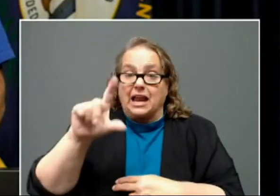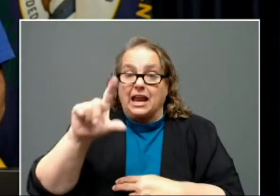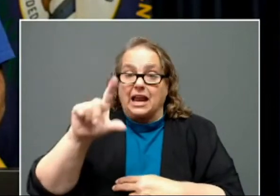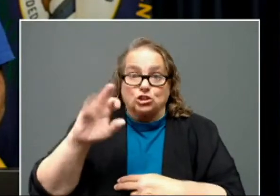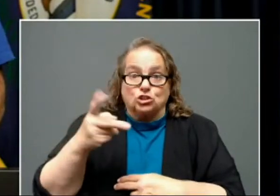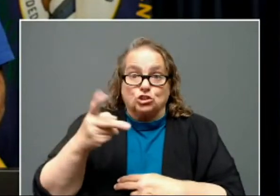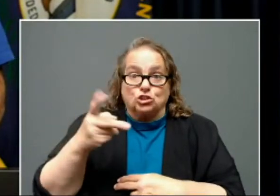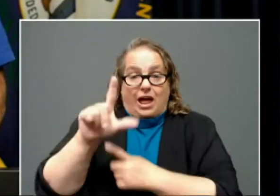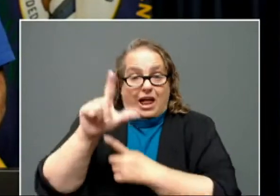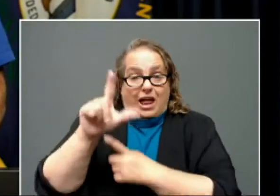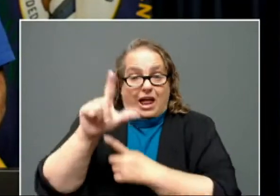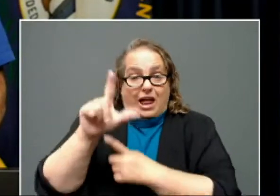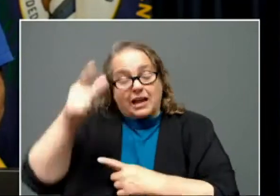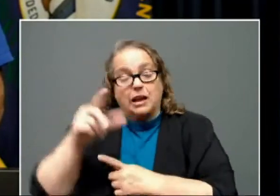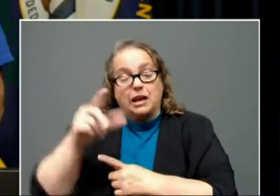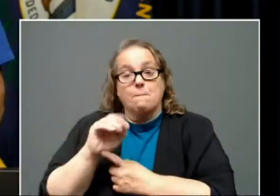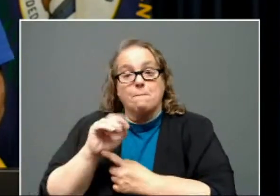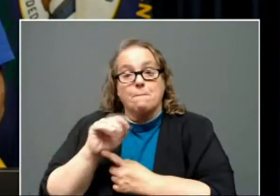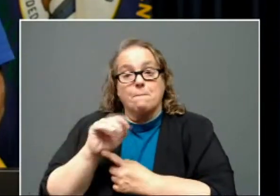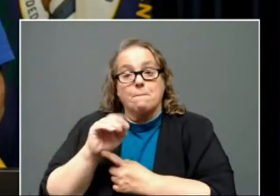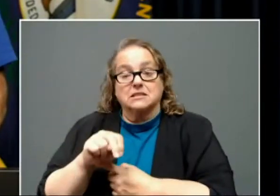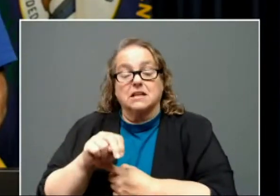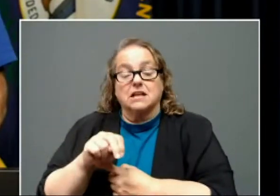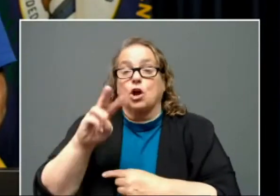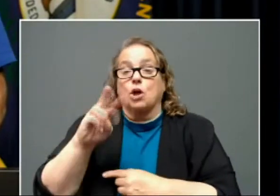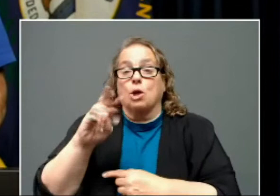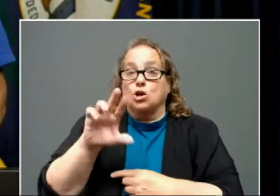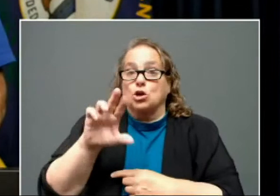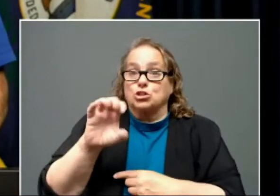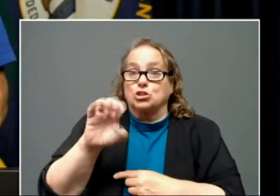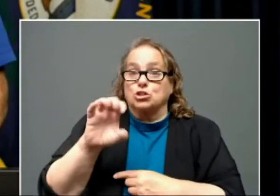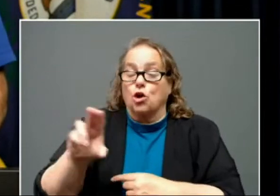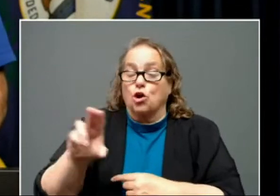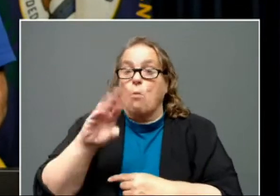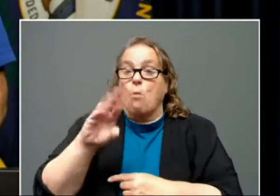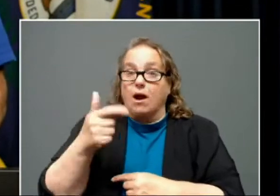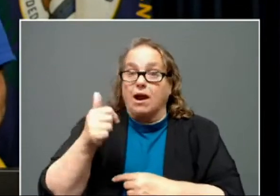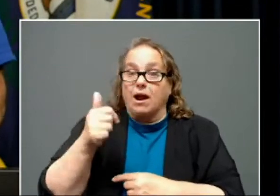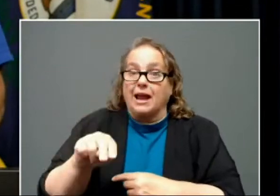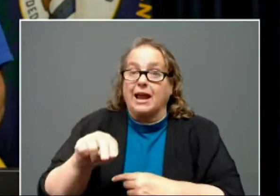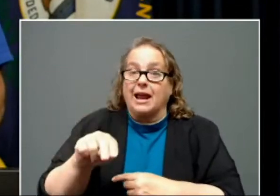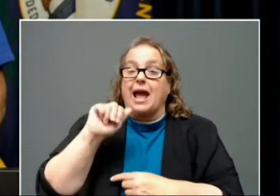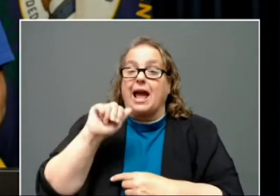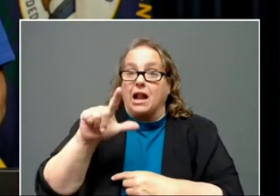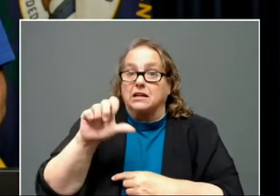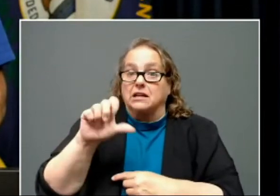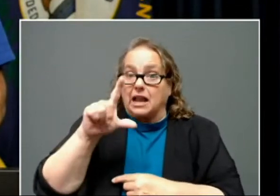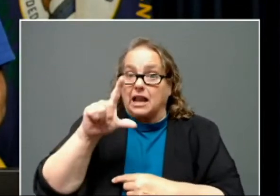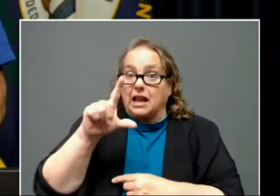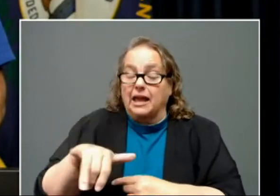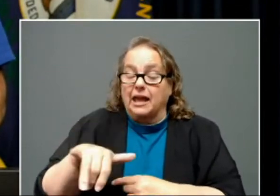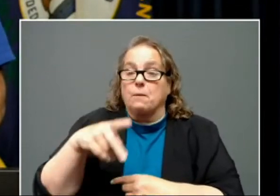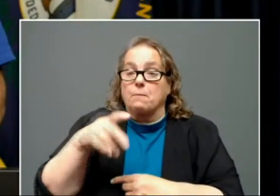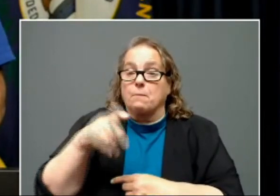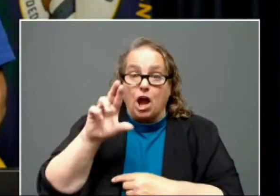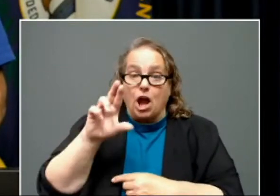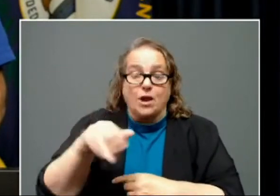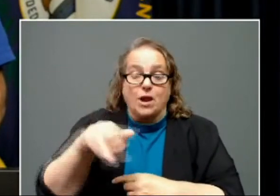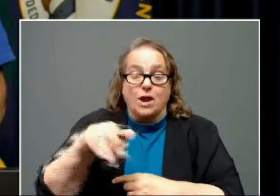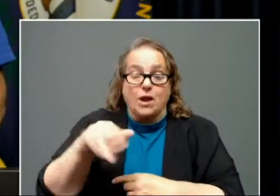Lincoln, Madison, Mercer, Morgan, Owsley, Perry,